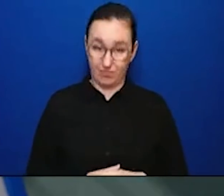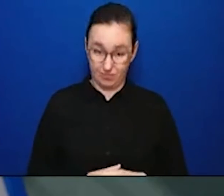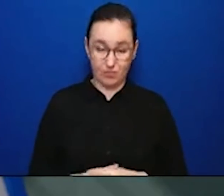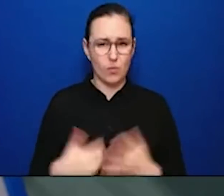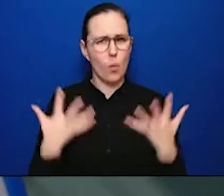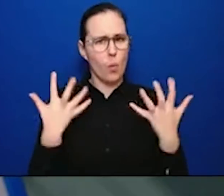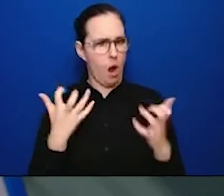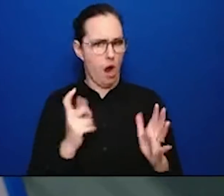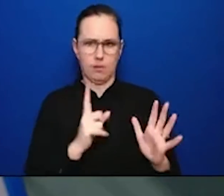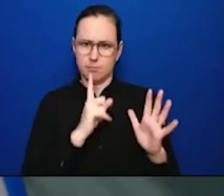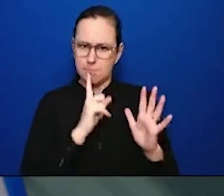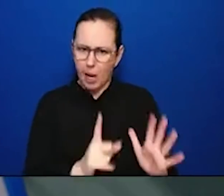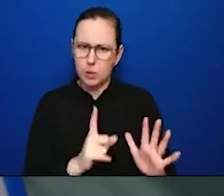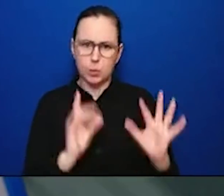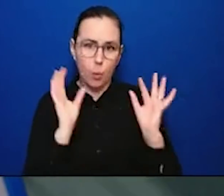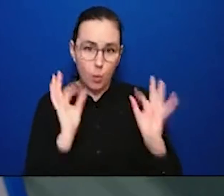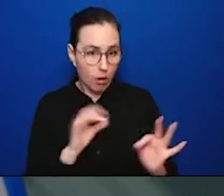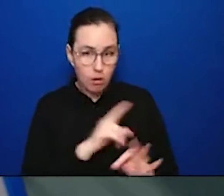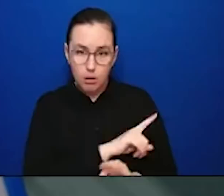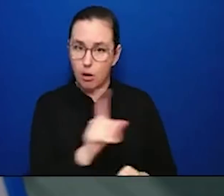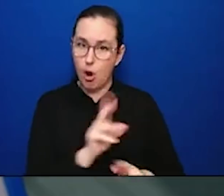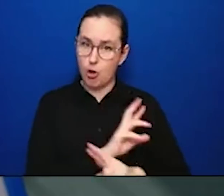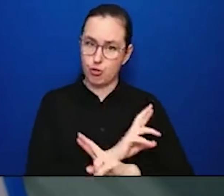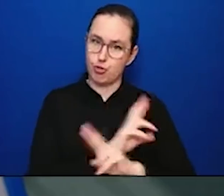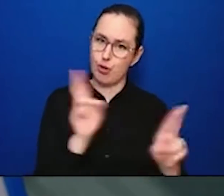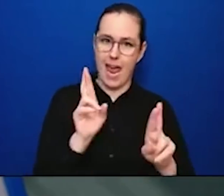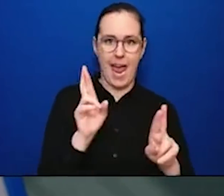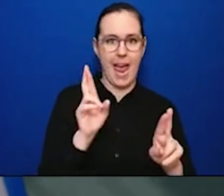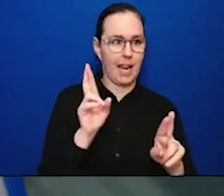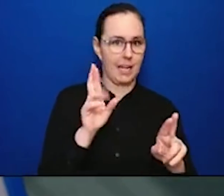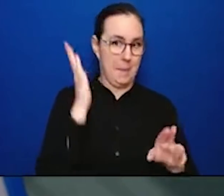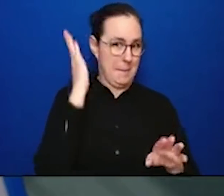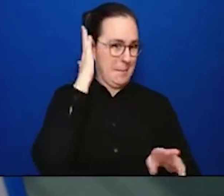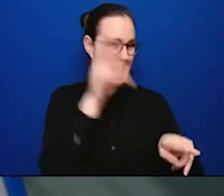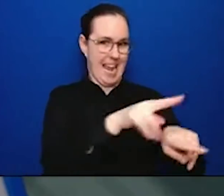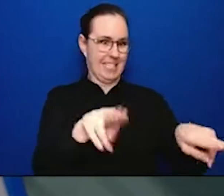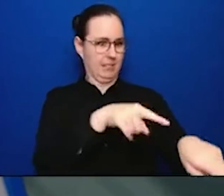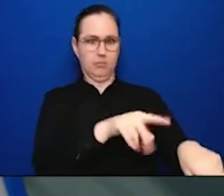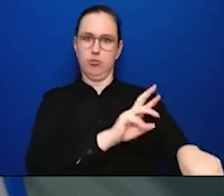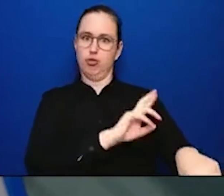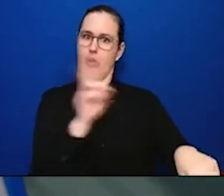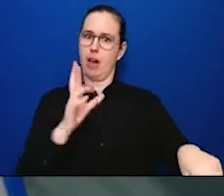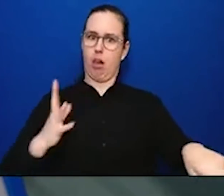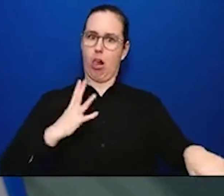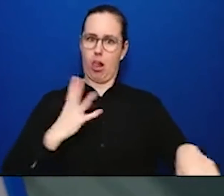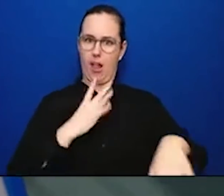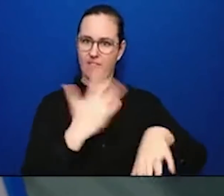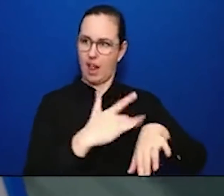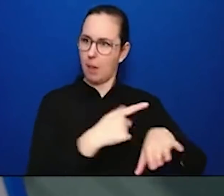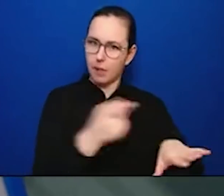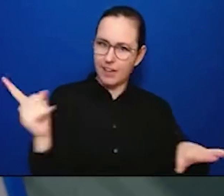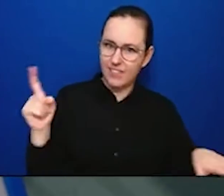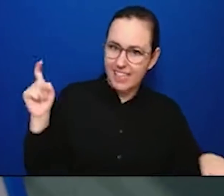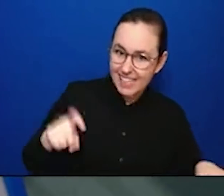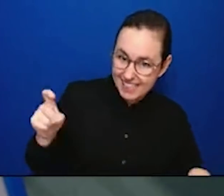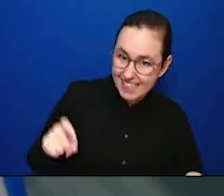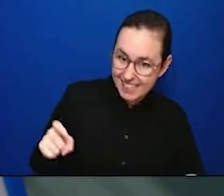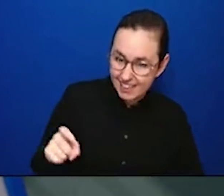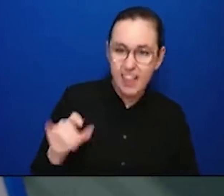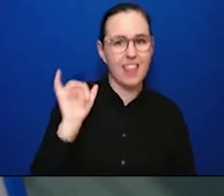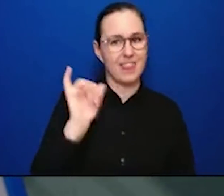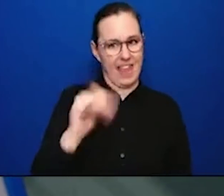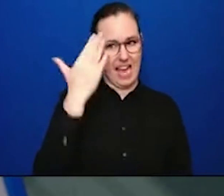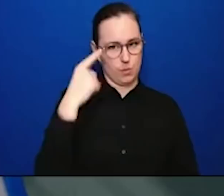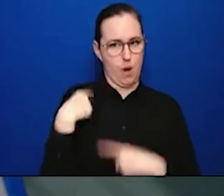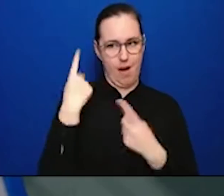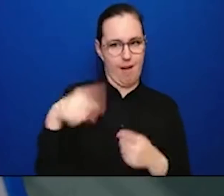number of means, including the cancellation of non-urgent scheduled surgeries starting in this period, in this January period, starting in